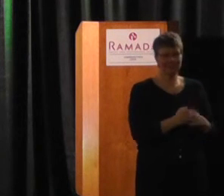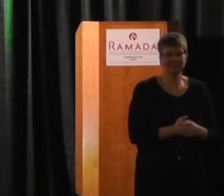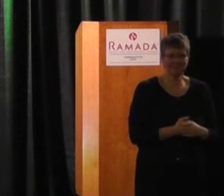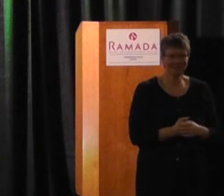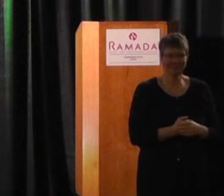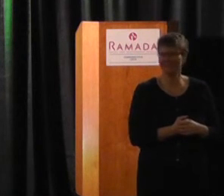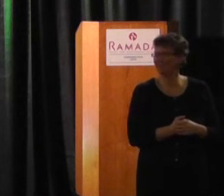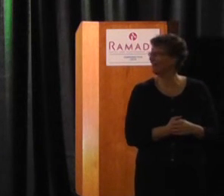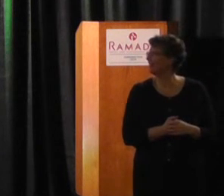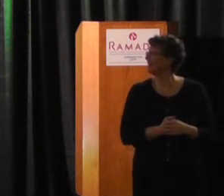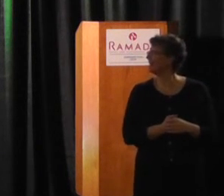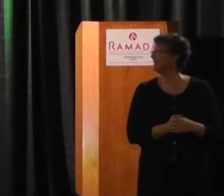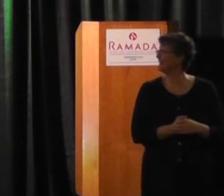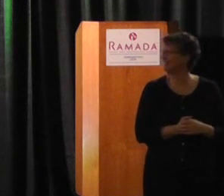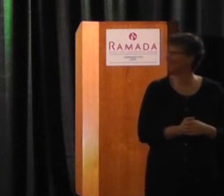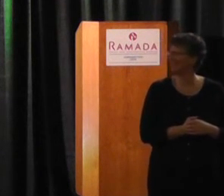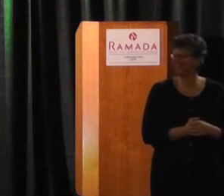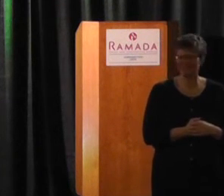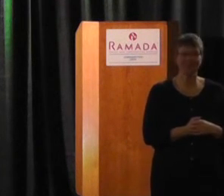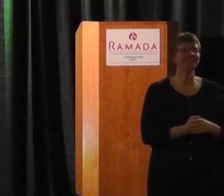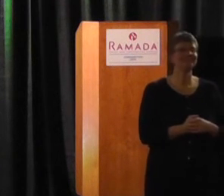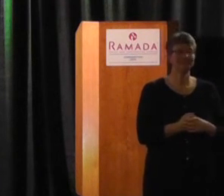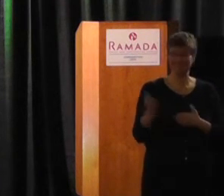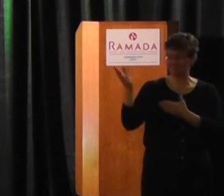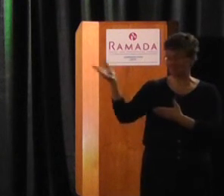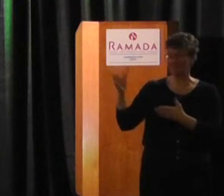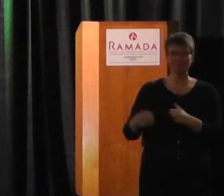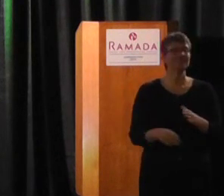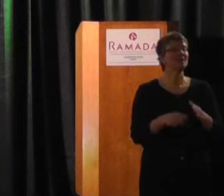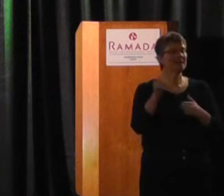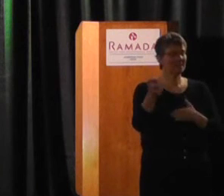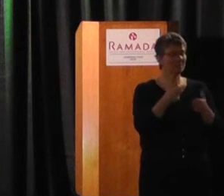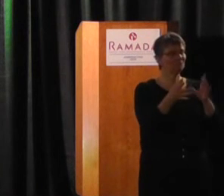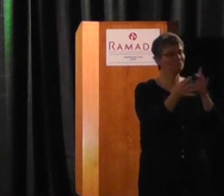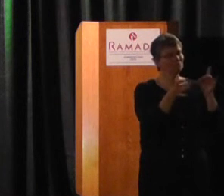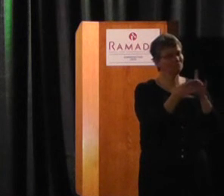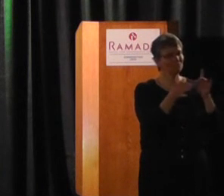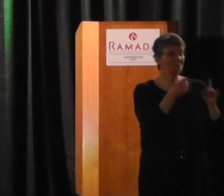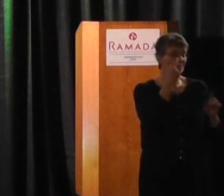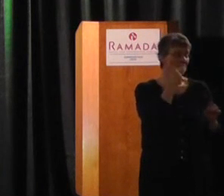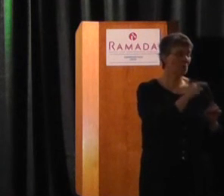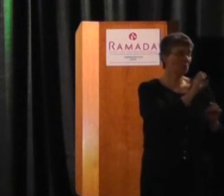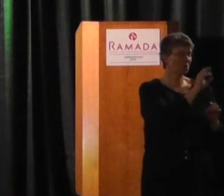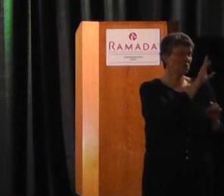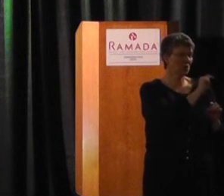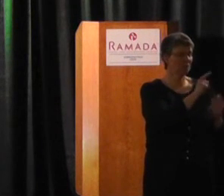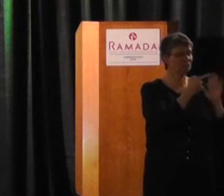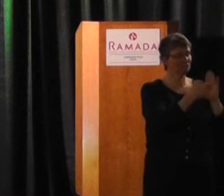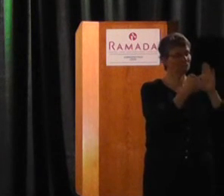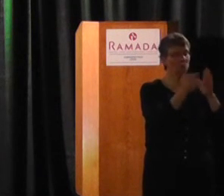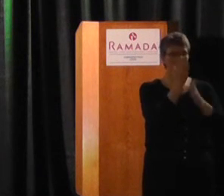Did I do that out loud? On behalf of Scott's presentation, Stephanie will touch base on some of his artwork and why he is